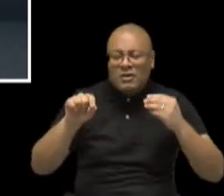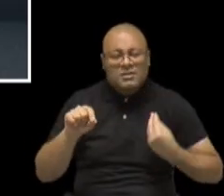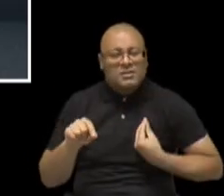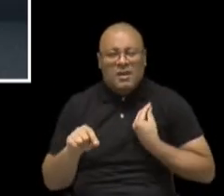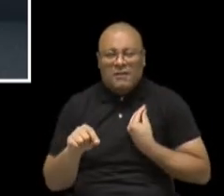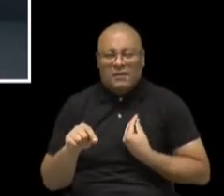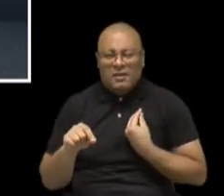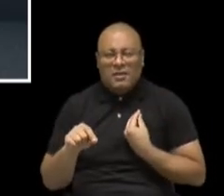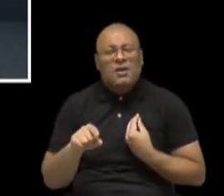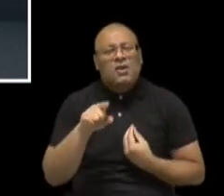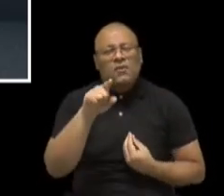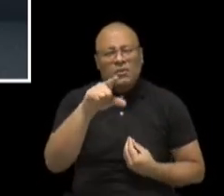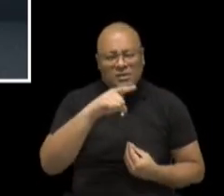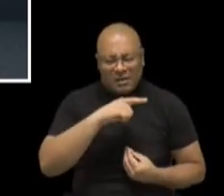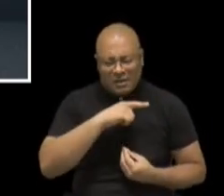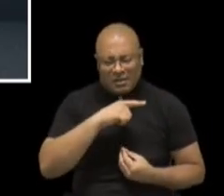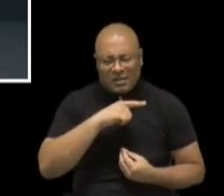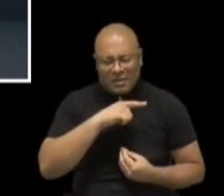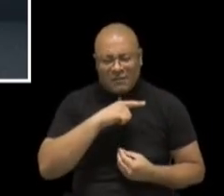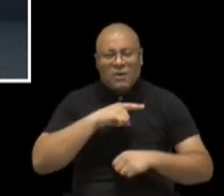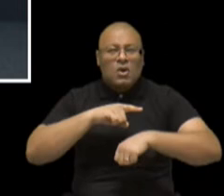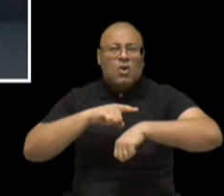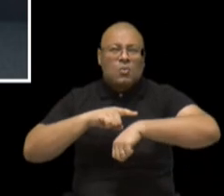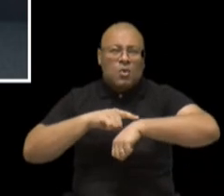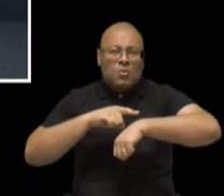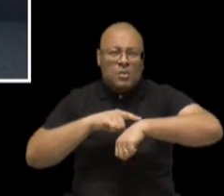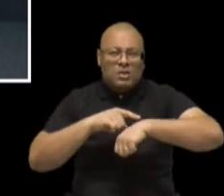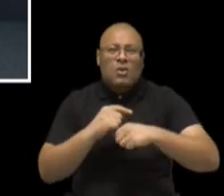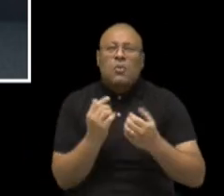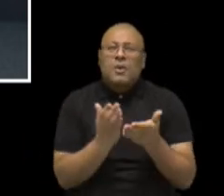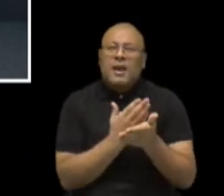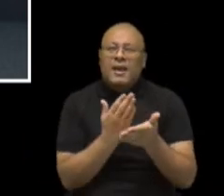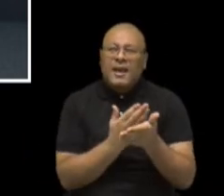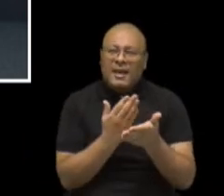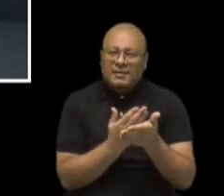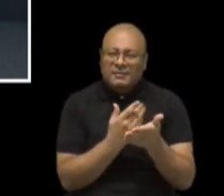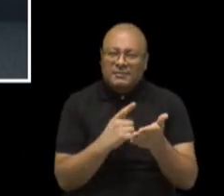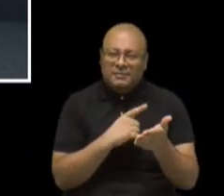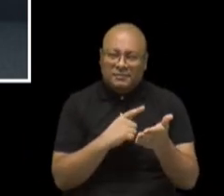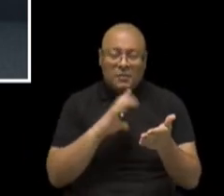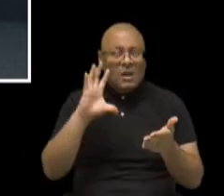Have you ever had like a creative block? And if it happened,